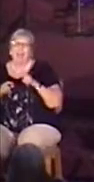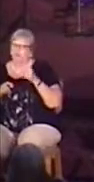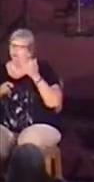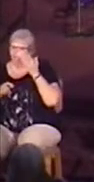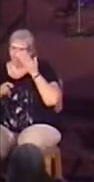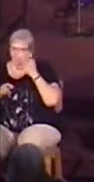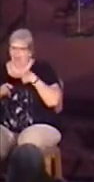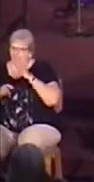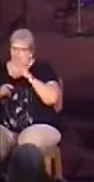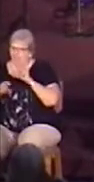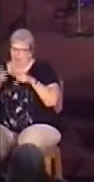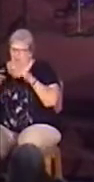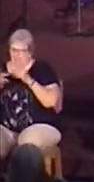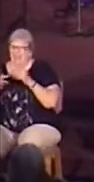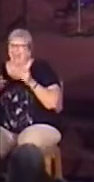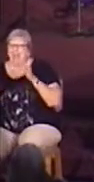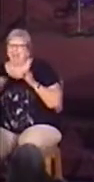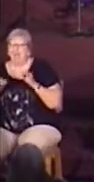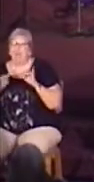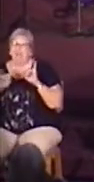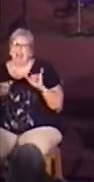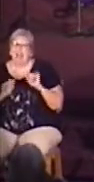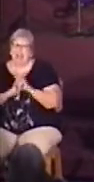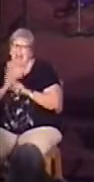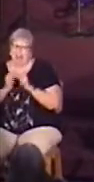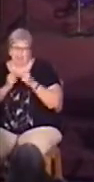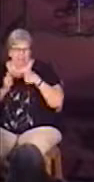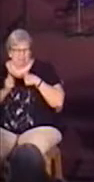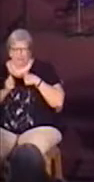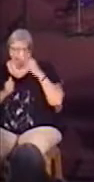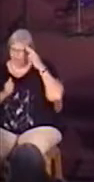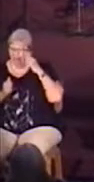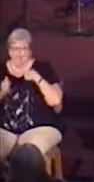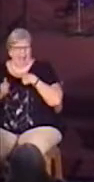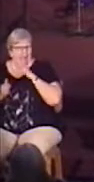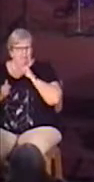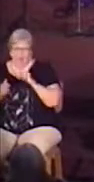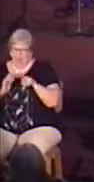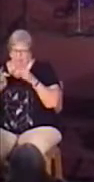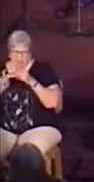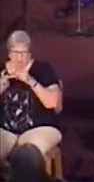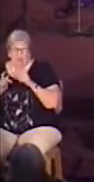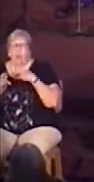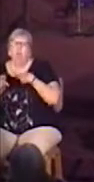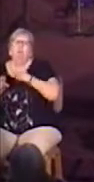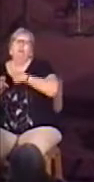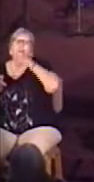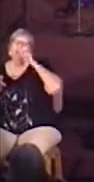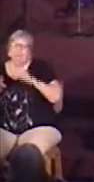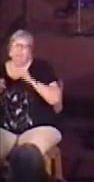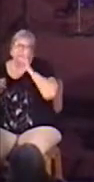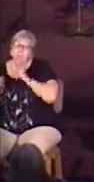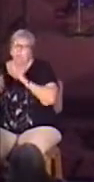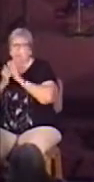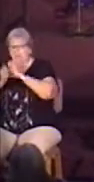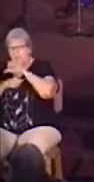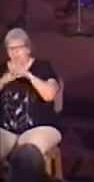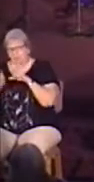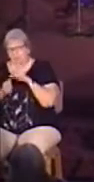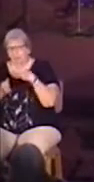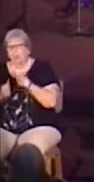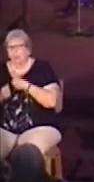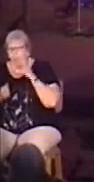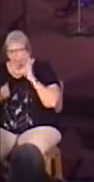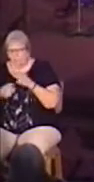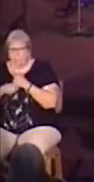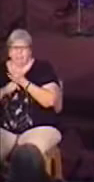soon realize that. If you spend an hour with me, you will soon realize that. We have to be patient with each other. We're going to mess up. We're